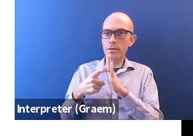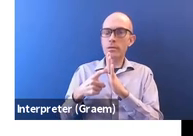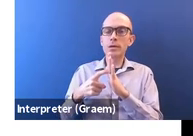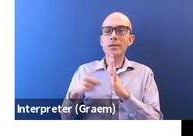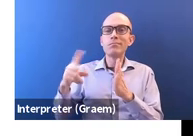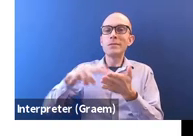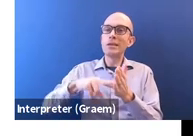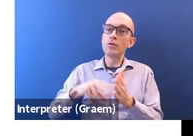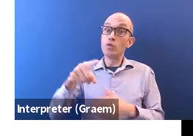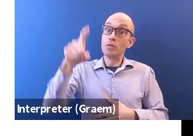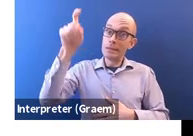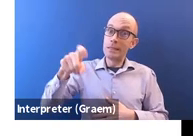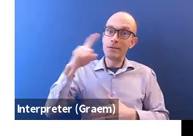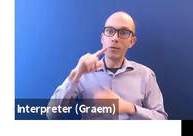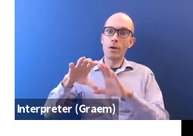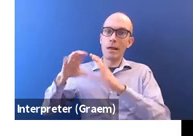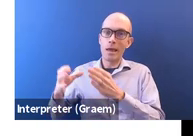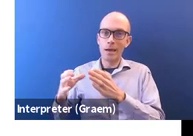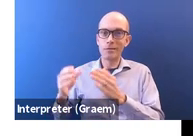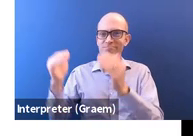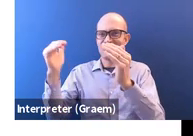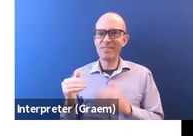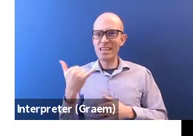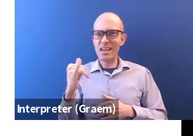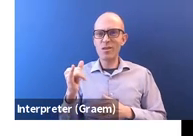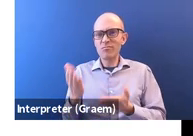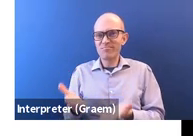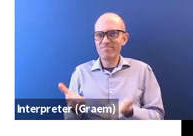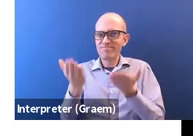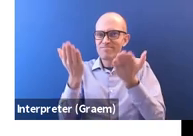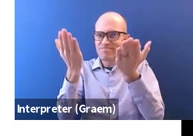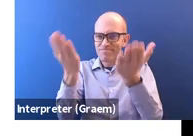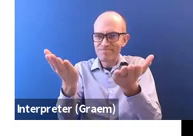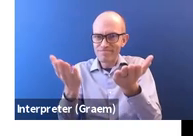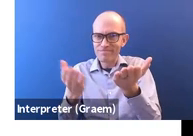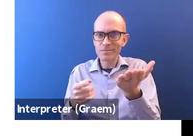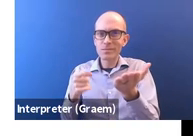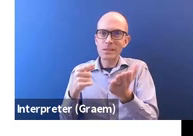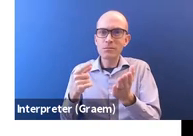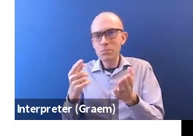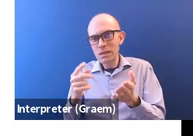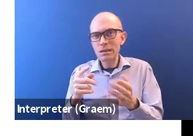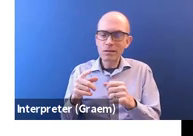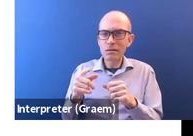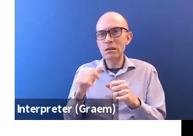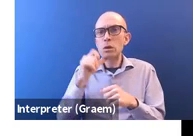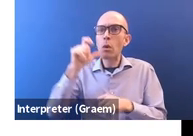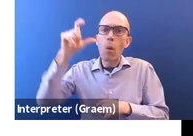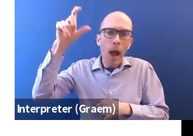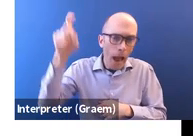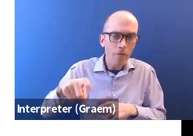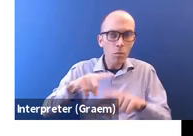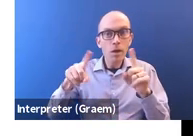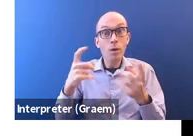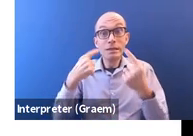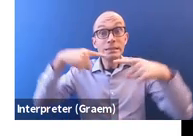course. Recommended is kind of like a supplemental thing that, we're not requiring you of it, but if you want to succeed, it might be a good idea to get this.